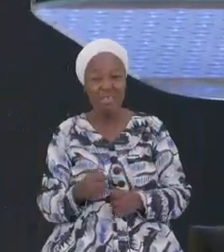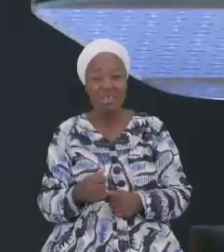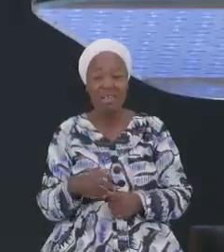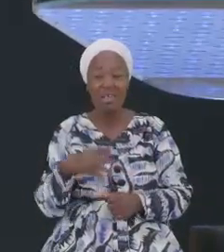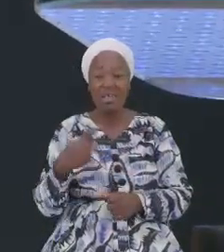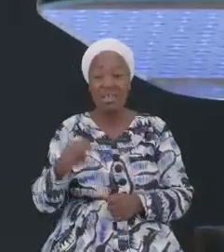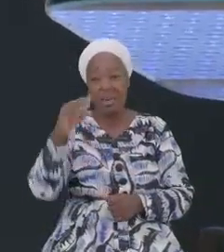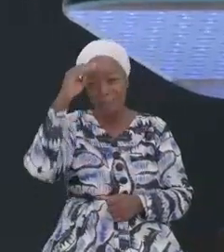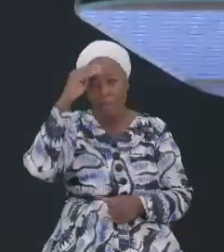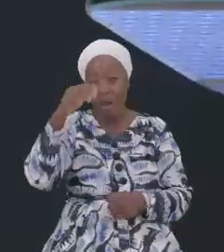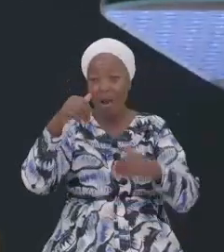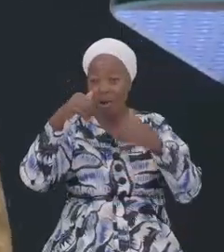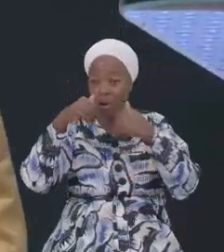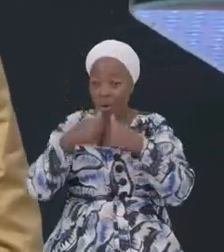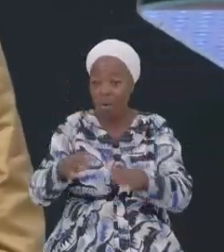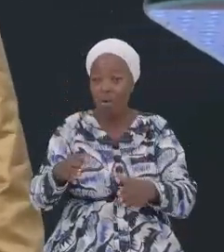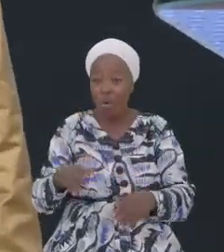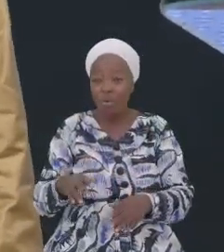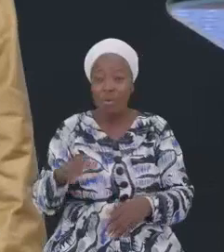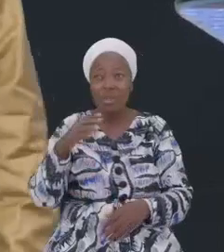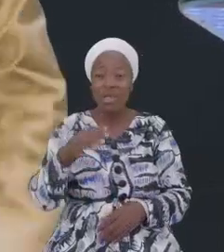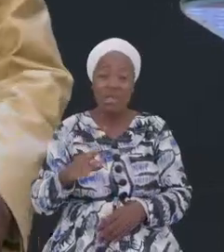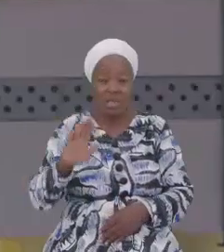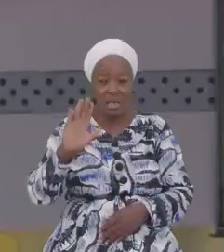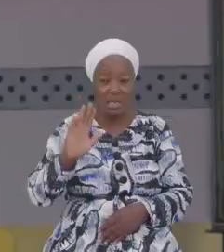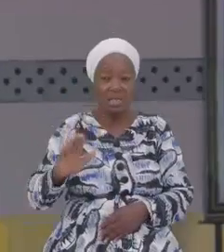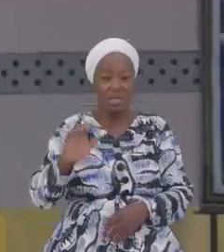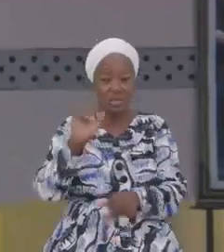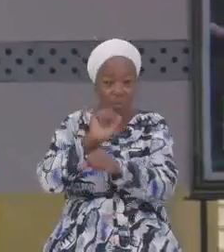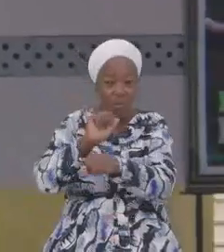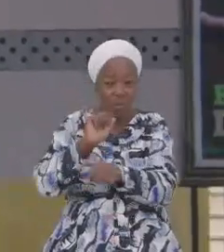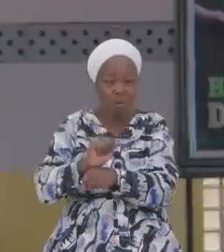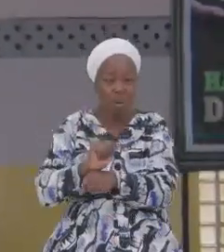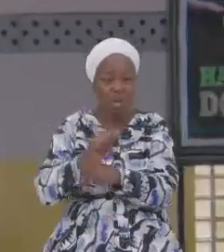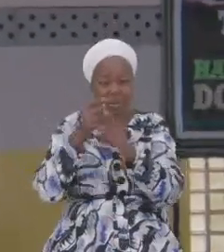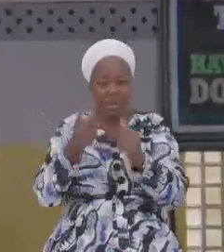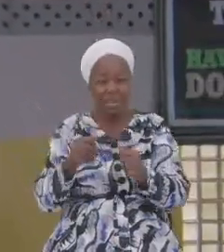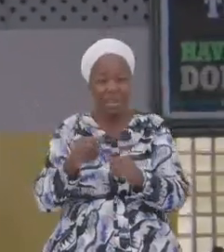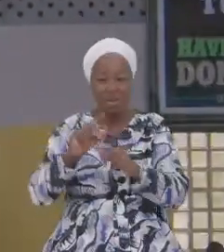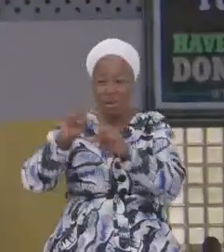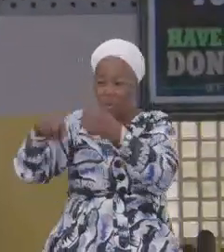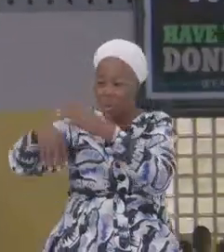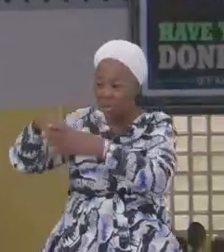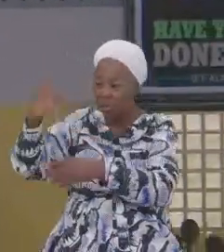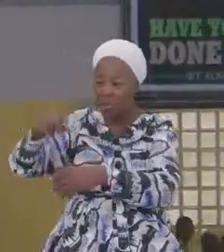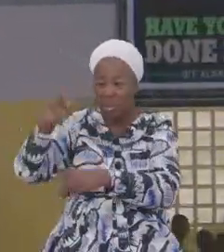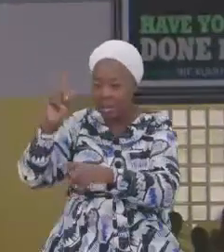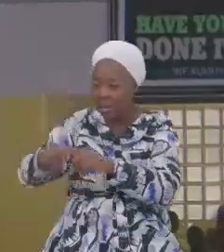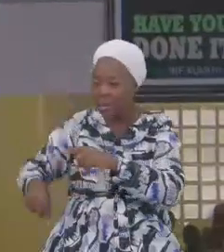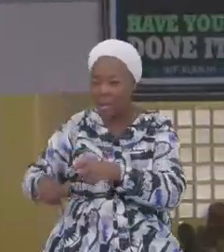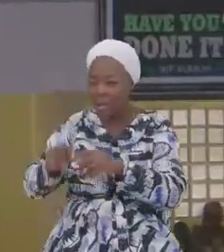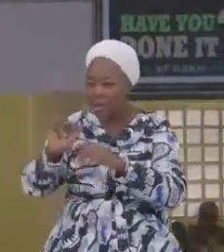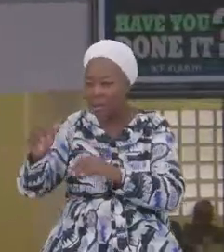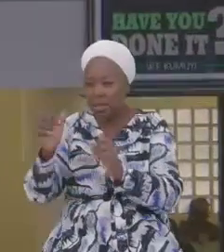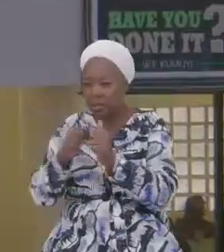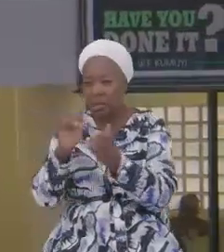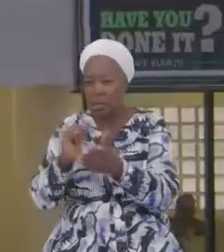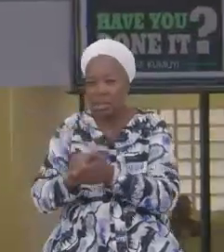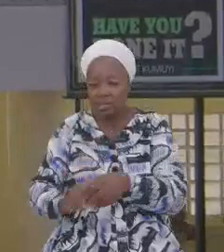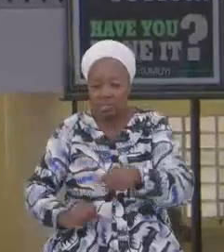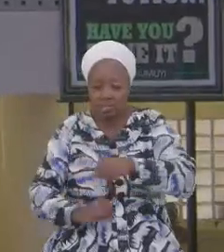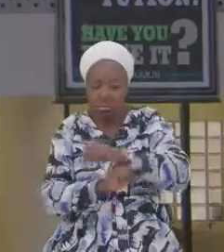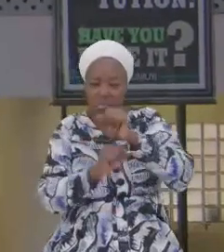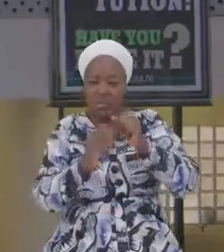man lost his job immediately. He went out. He couldn't stay with the deputy anymore